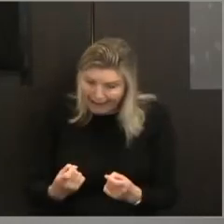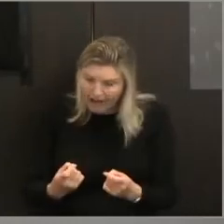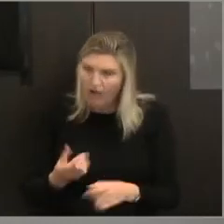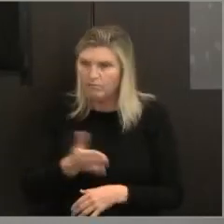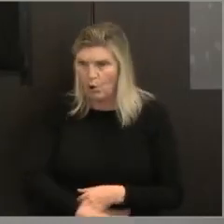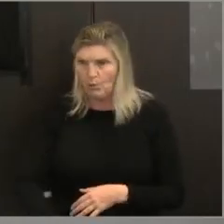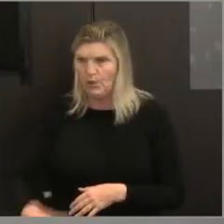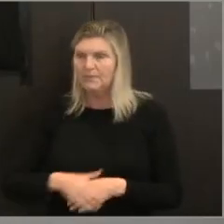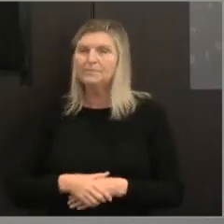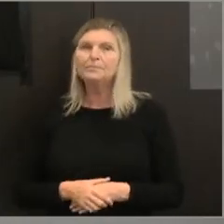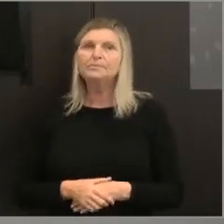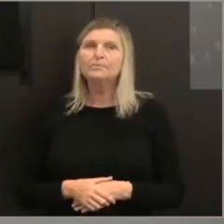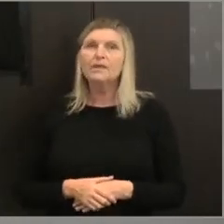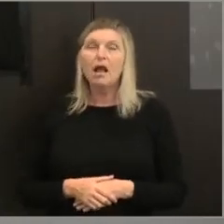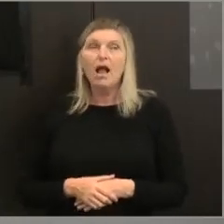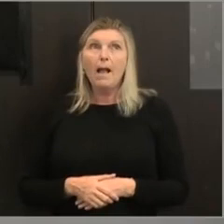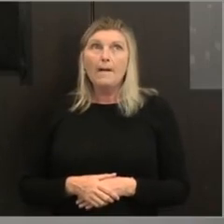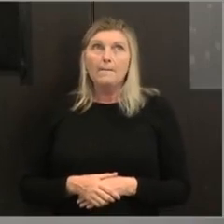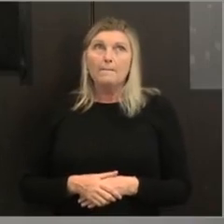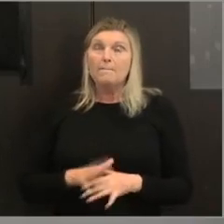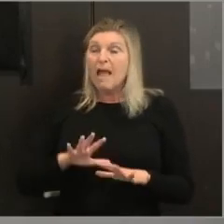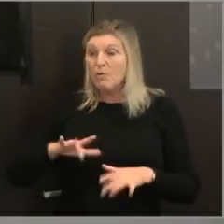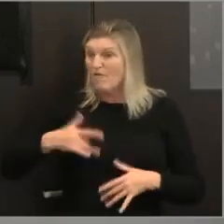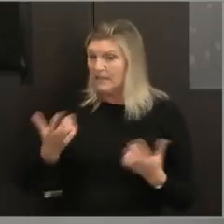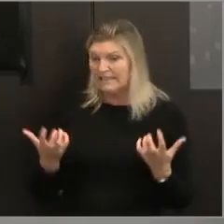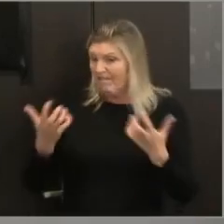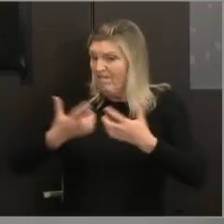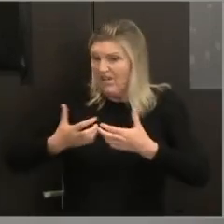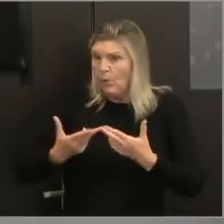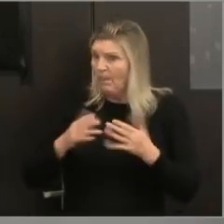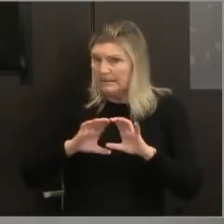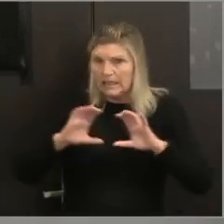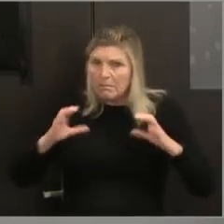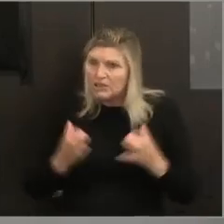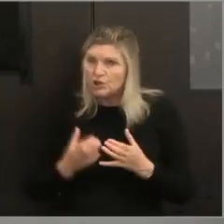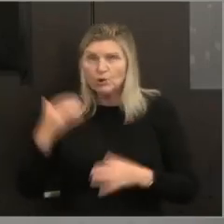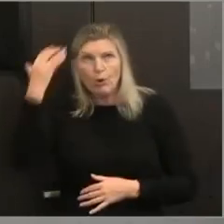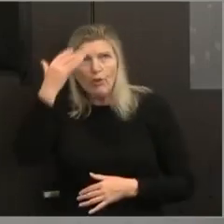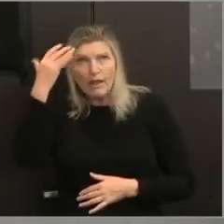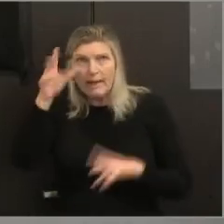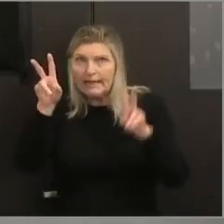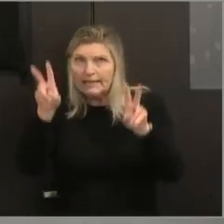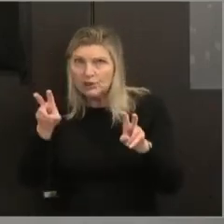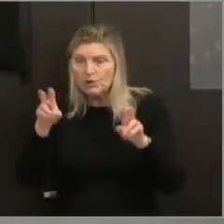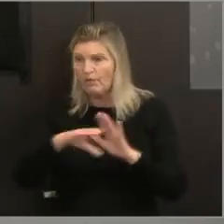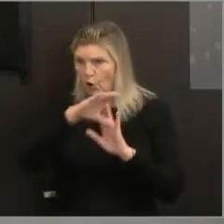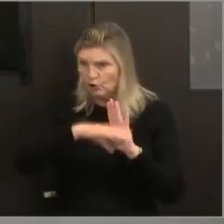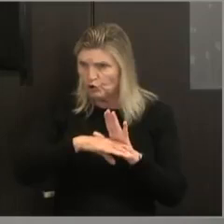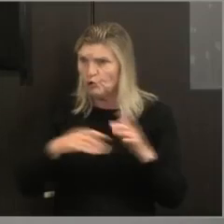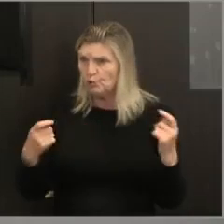It may seem outside the terms of reference of this Commission to consider issues of constitutional